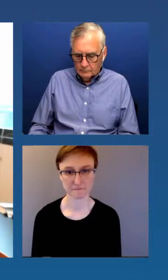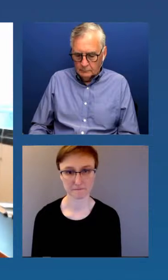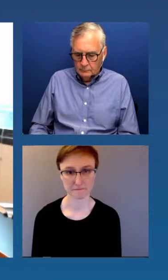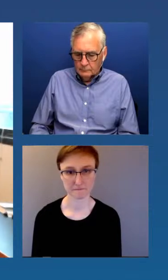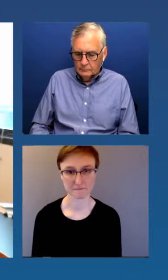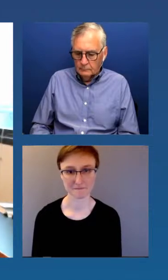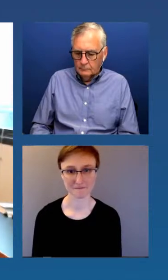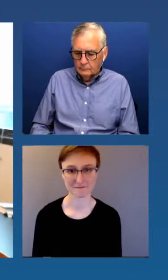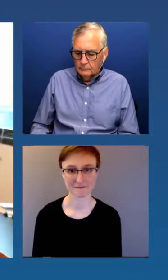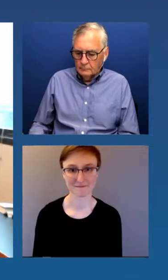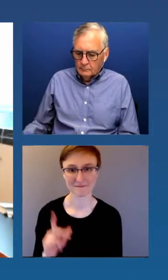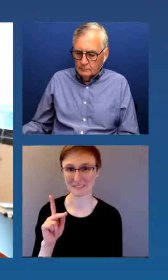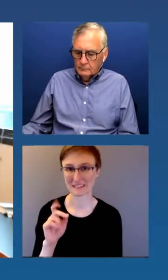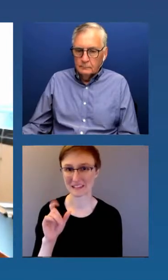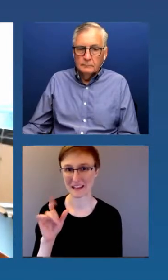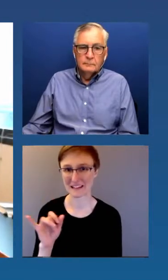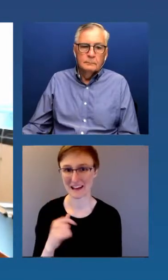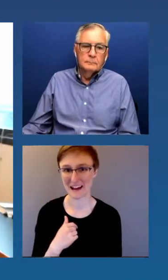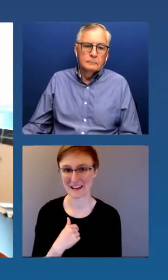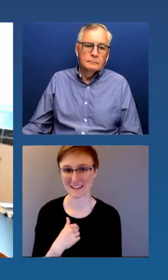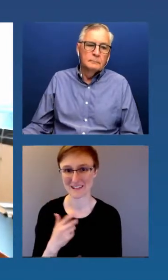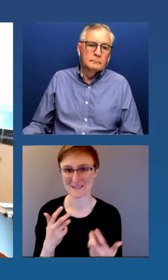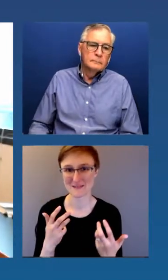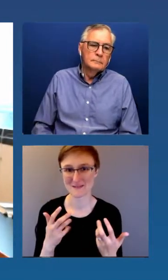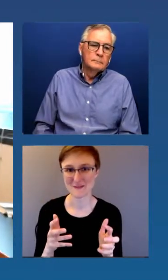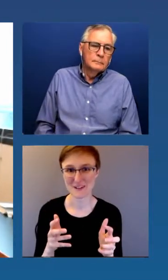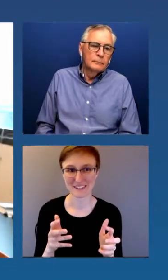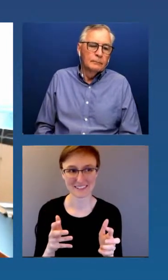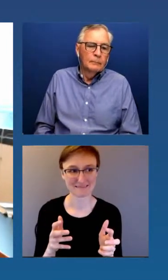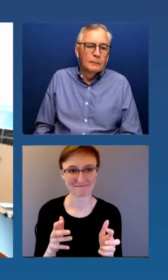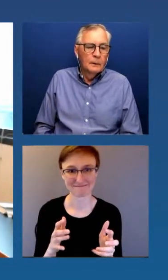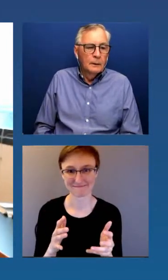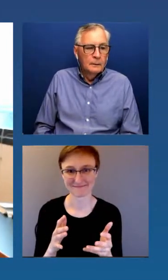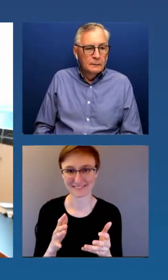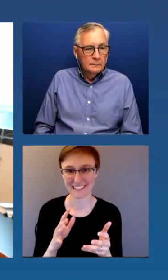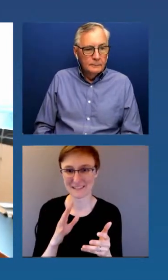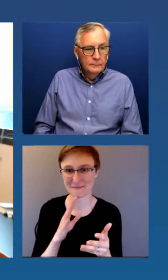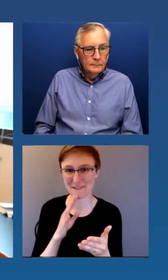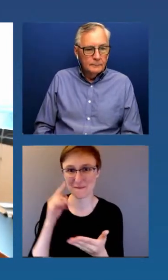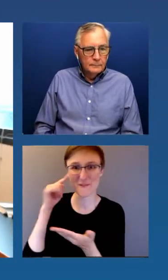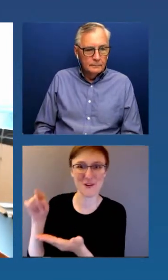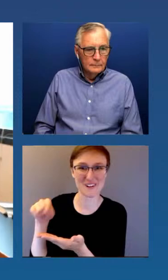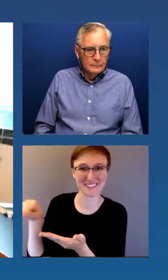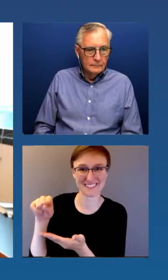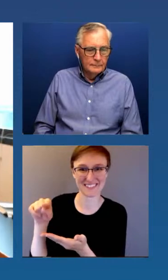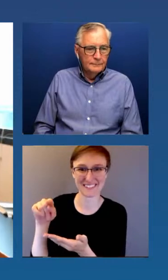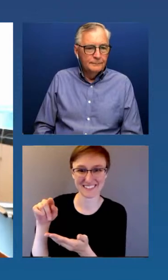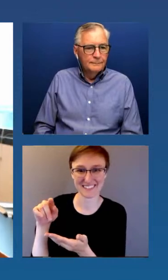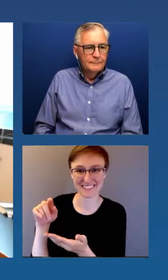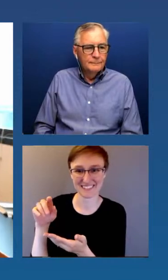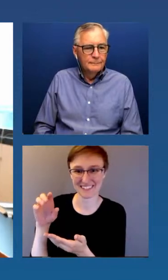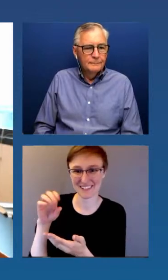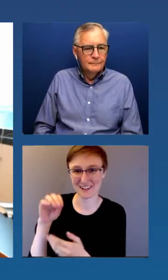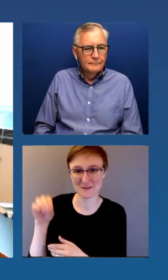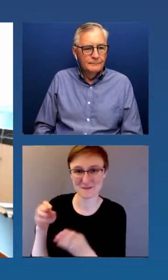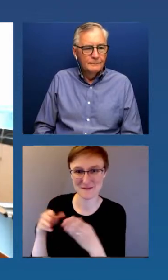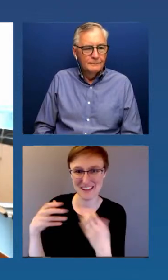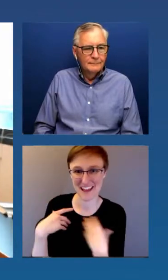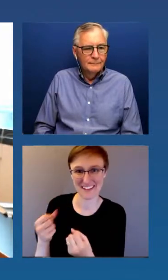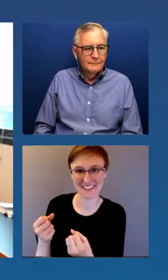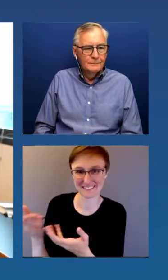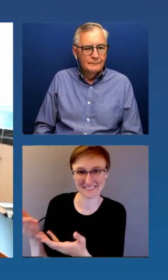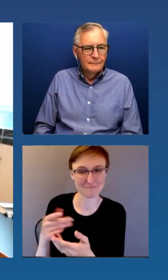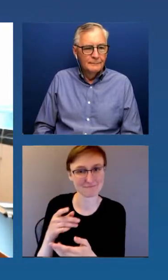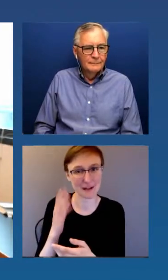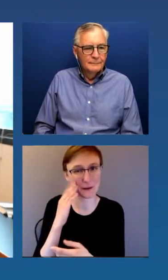I was just going to say, I don't want to speak on behalf of my Ottawa public health colleagues, but they've done an exceptional amount of work reaching out to employers. Kareem, I'll let you describe some of the